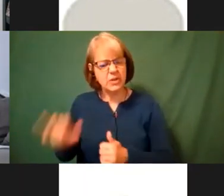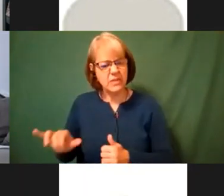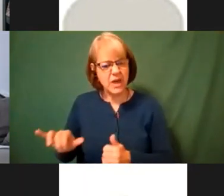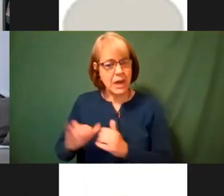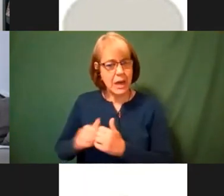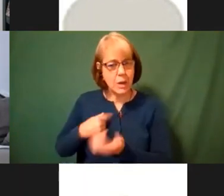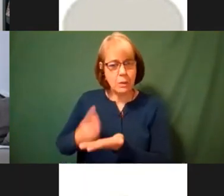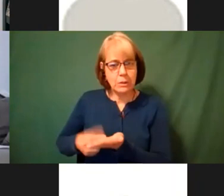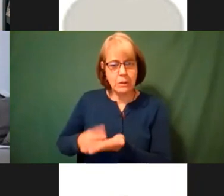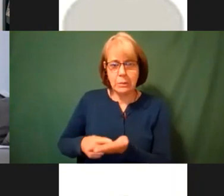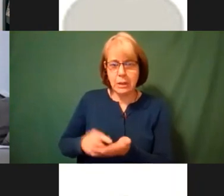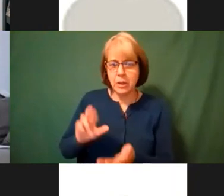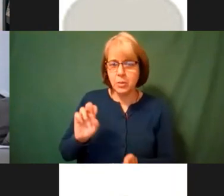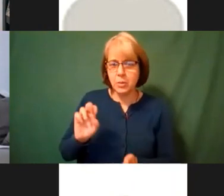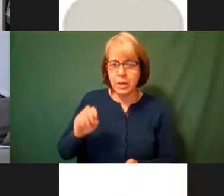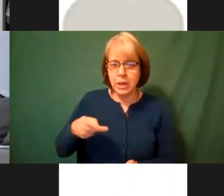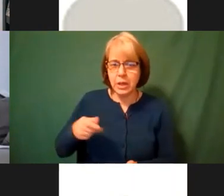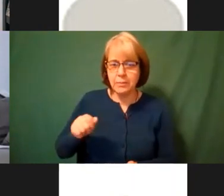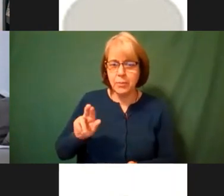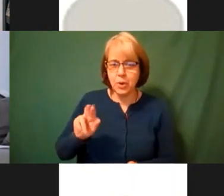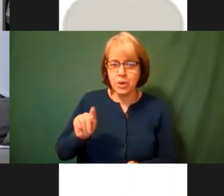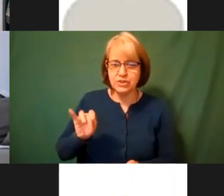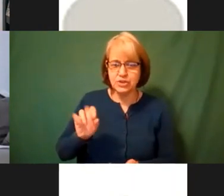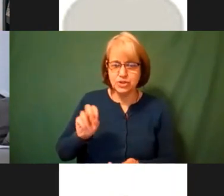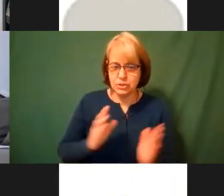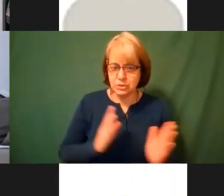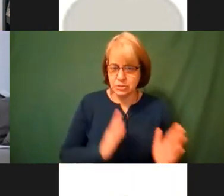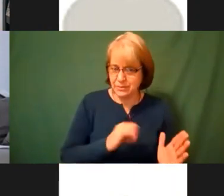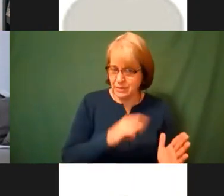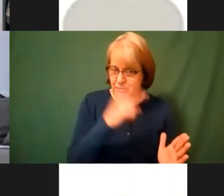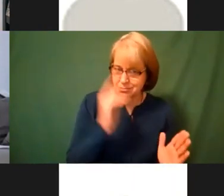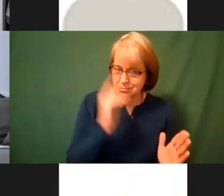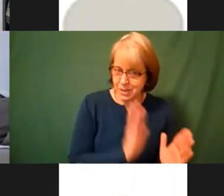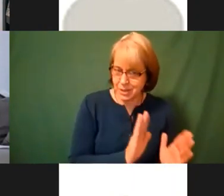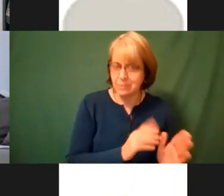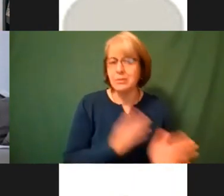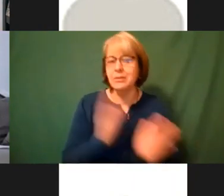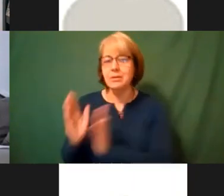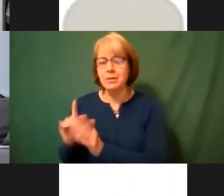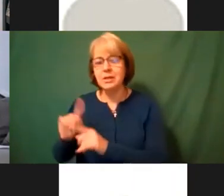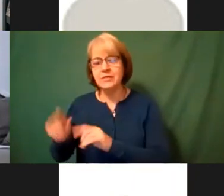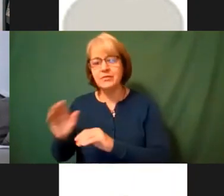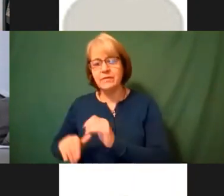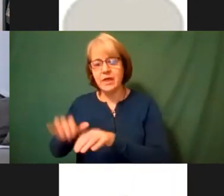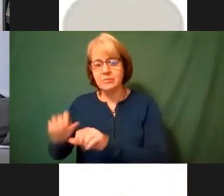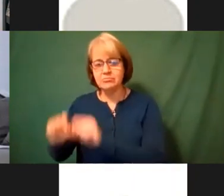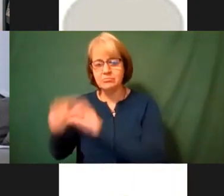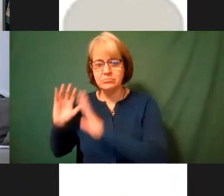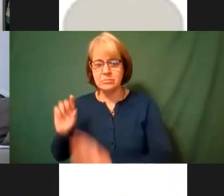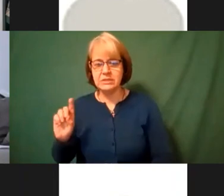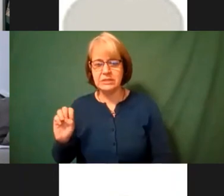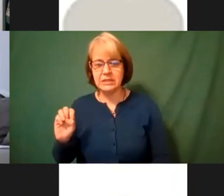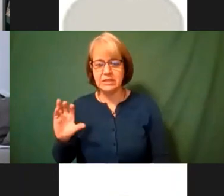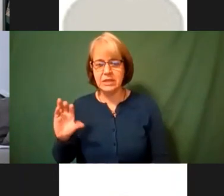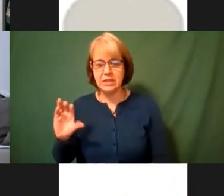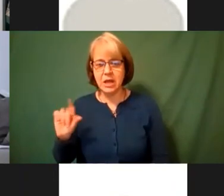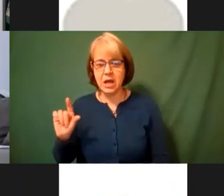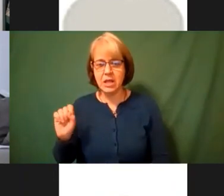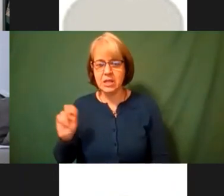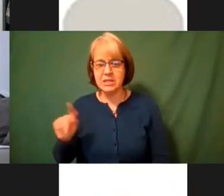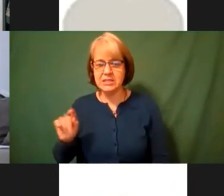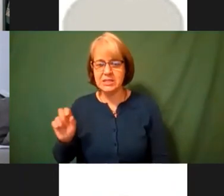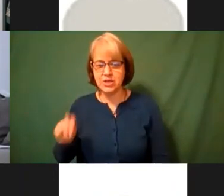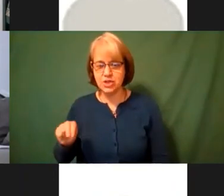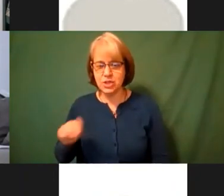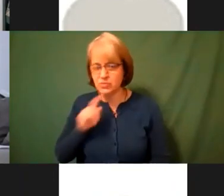about reparations? It's not the same as decolonization, because really, how can we as Black people ask for the land when the land was never any